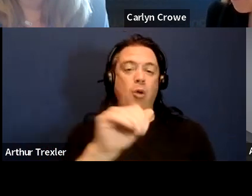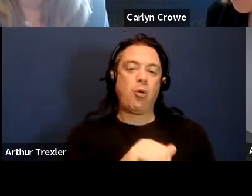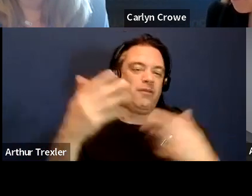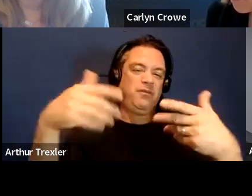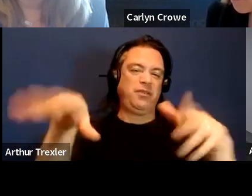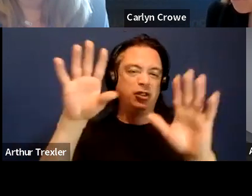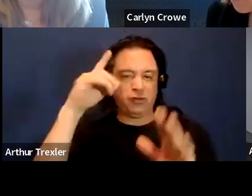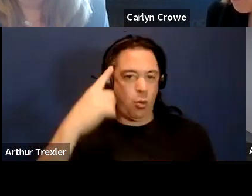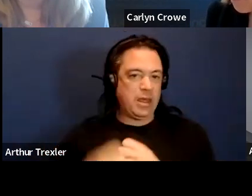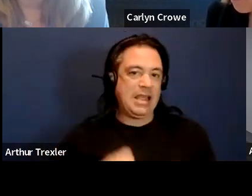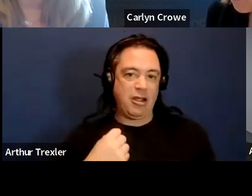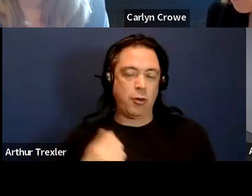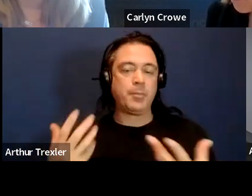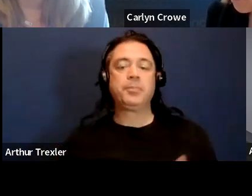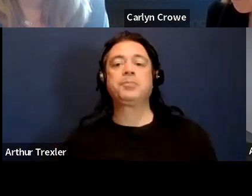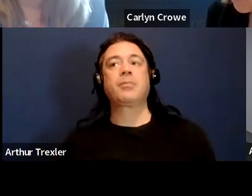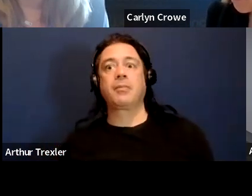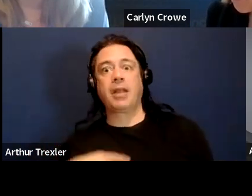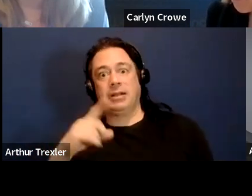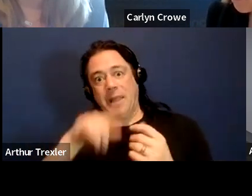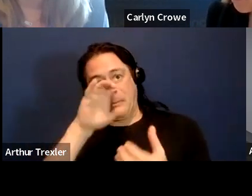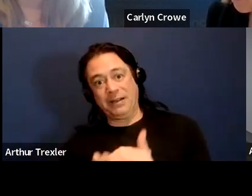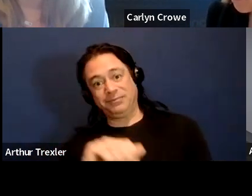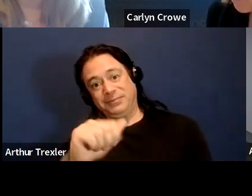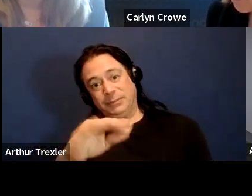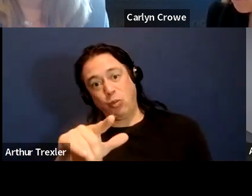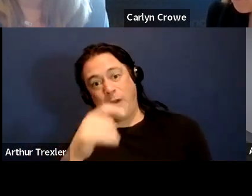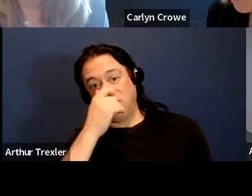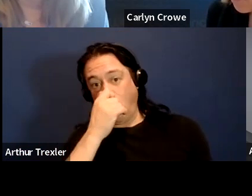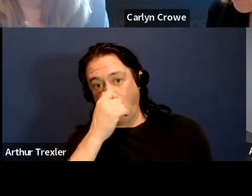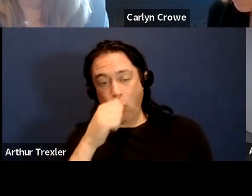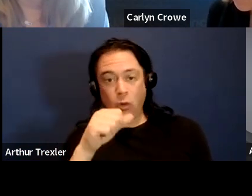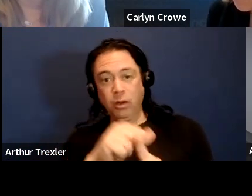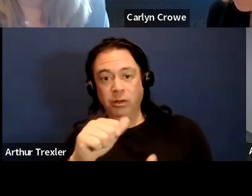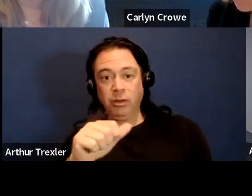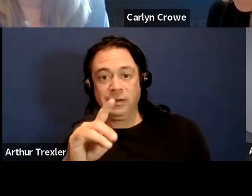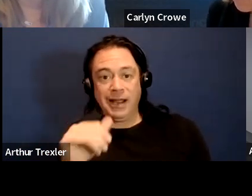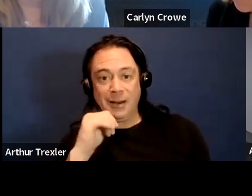year. I can't believe April Fool's Day is tomorrow. So